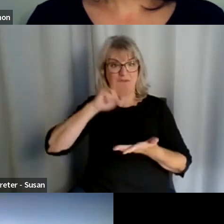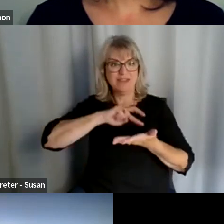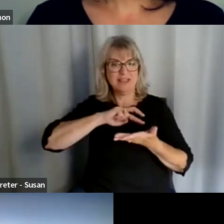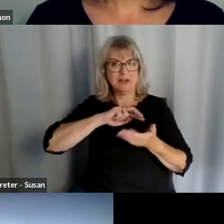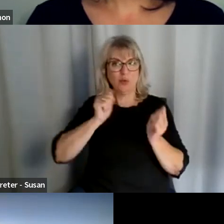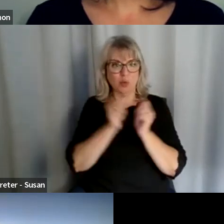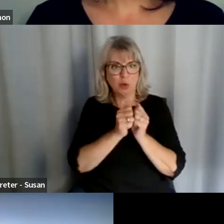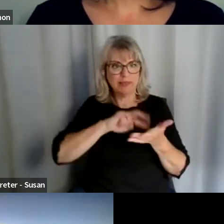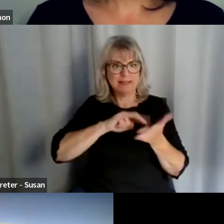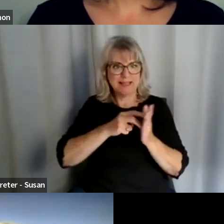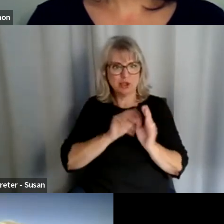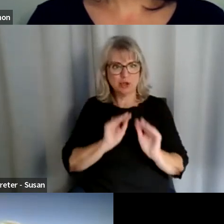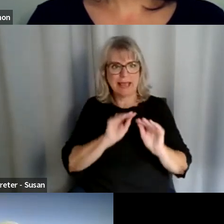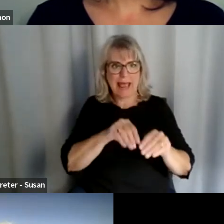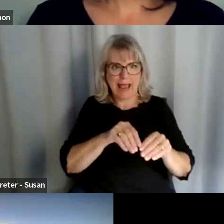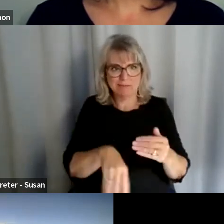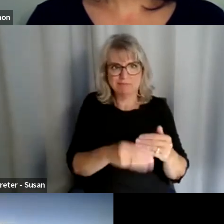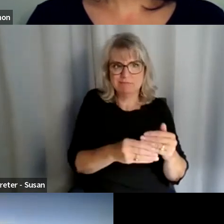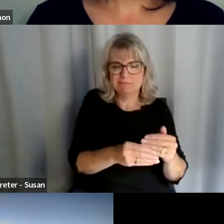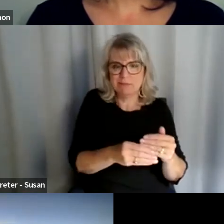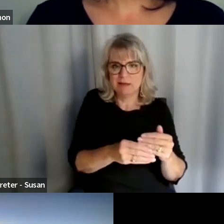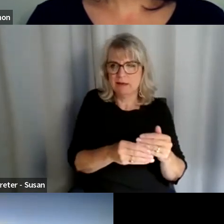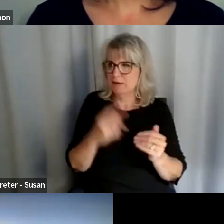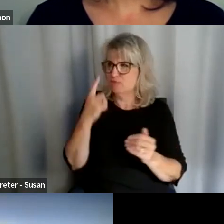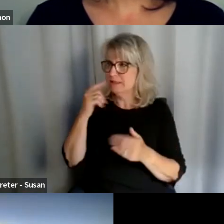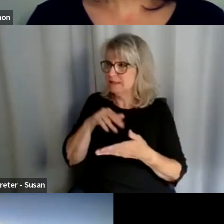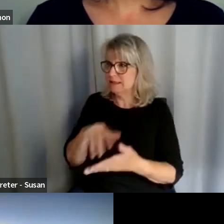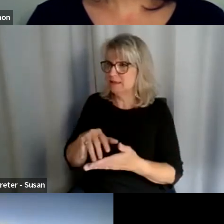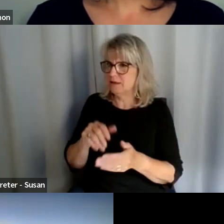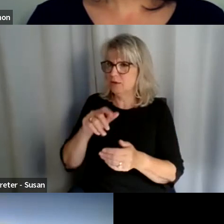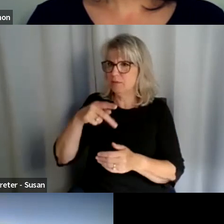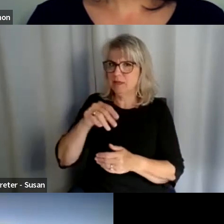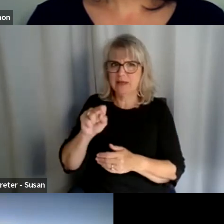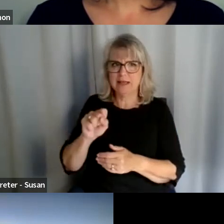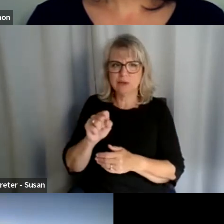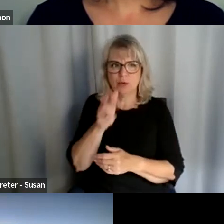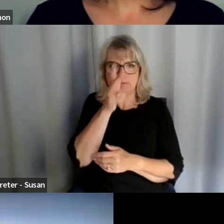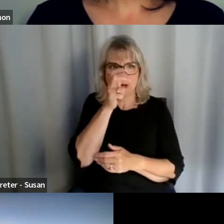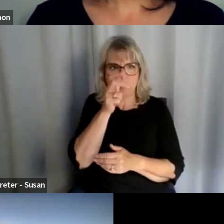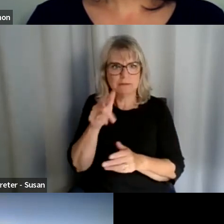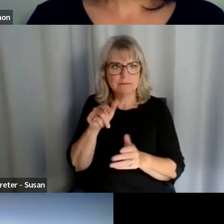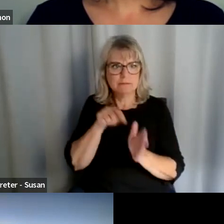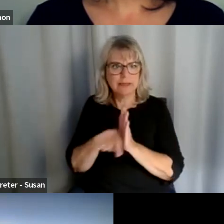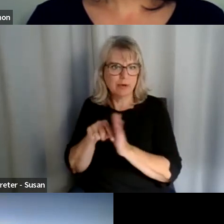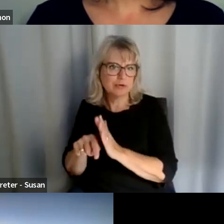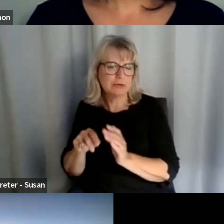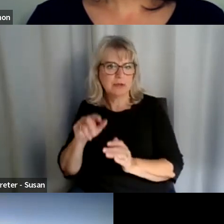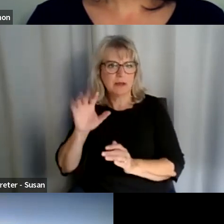not intentionally added, I know there was a case study that was done regarding PFAS and pesticides that USDA was looking at,